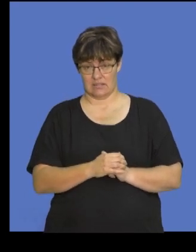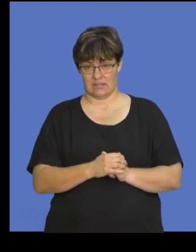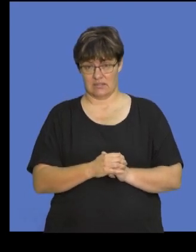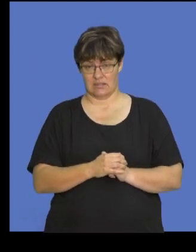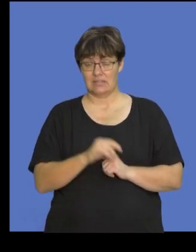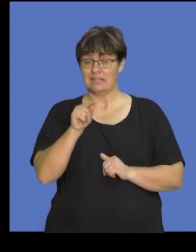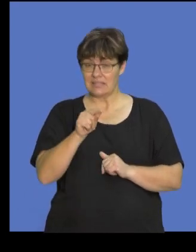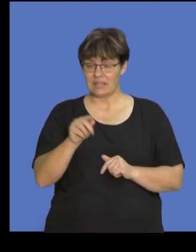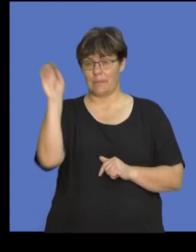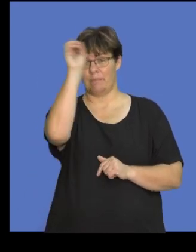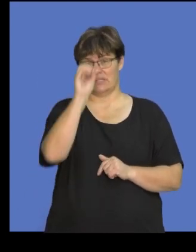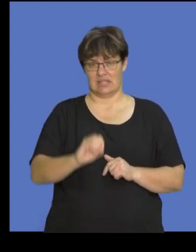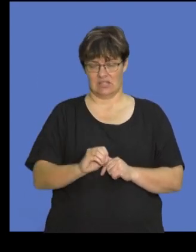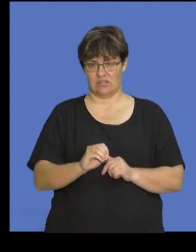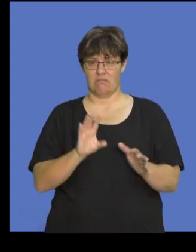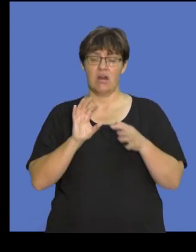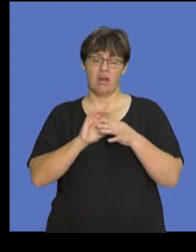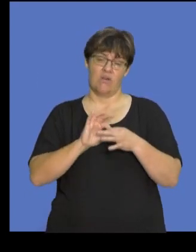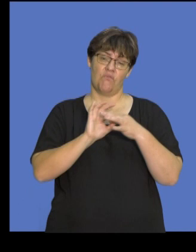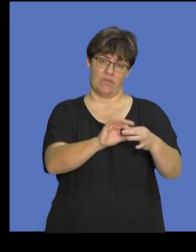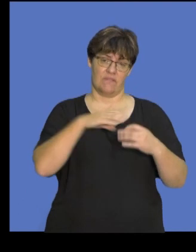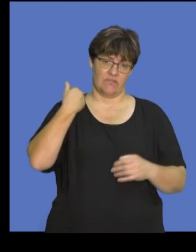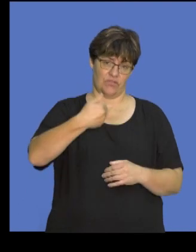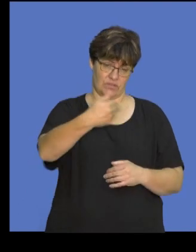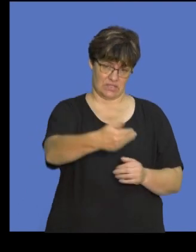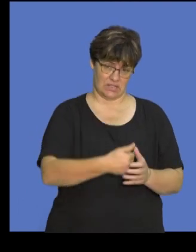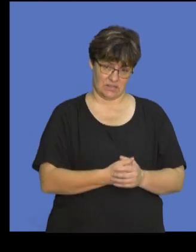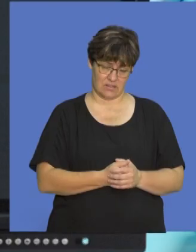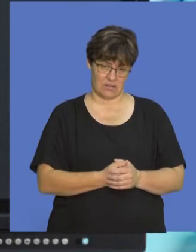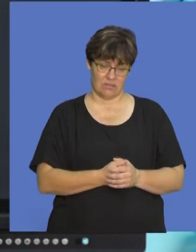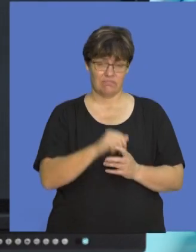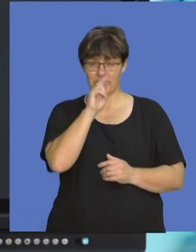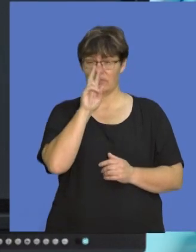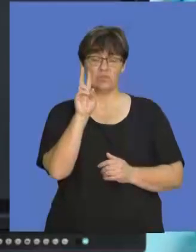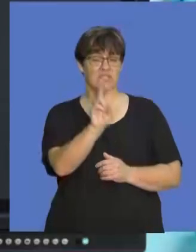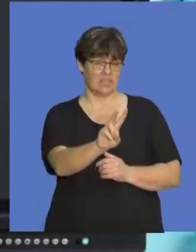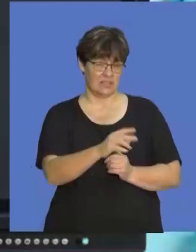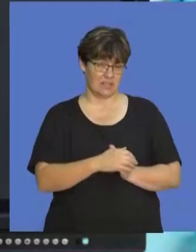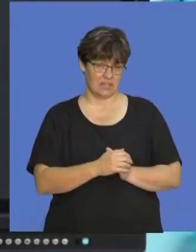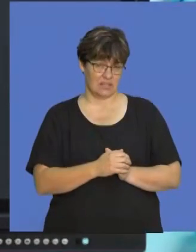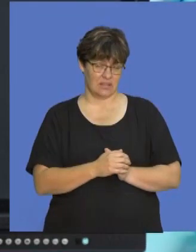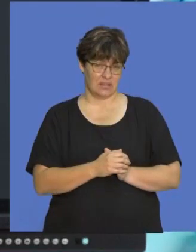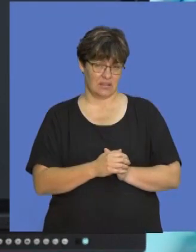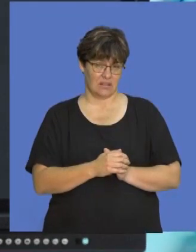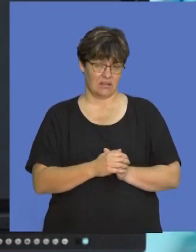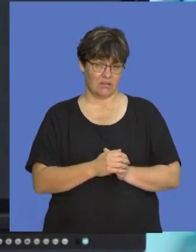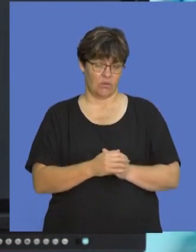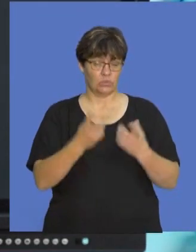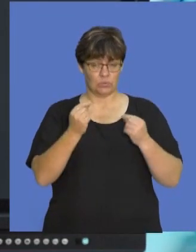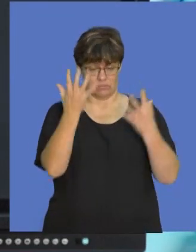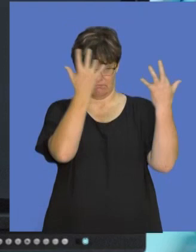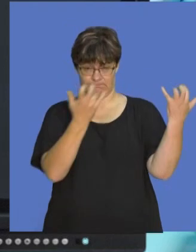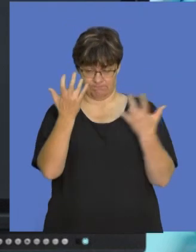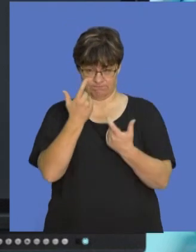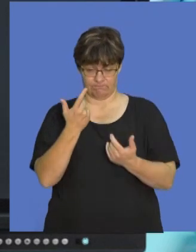10.42%. That would be the percentage of the relative frequency. So guys, can you see that when we